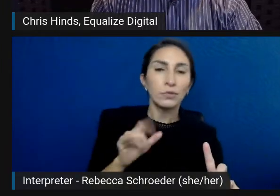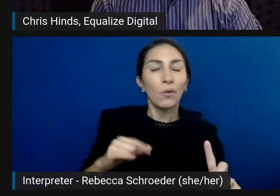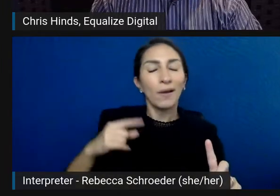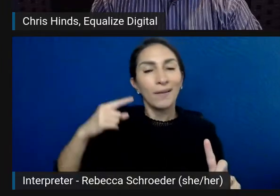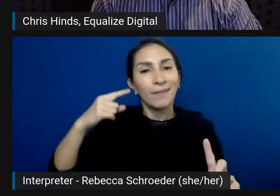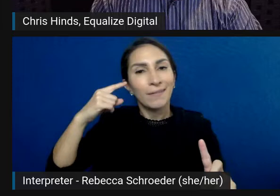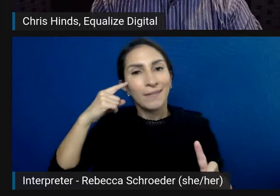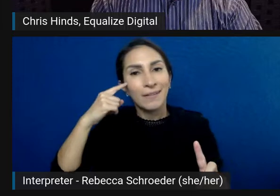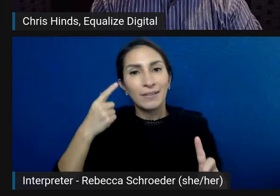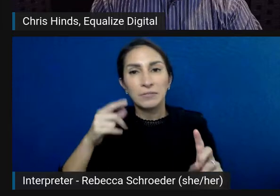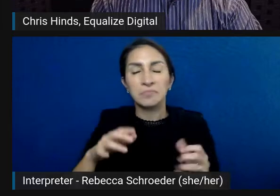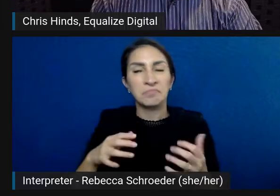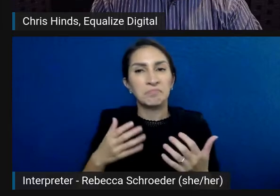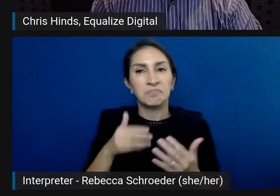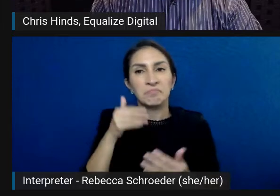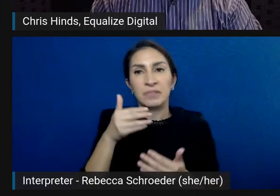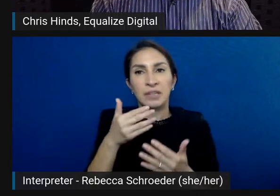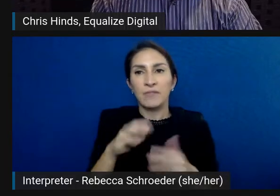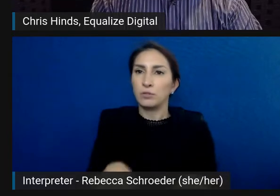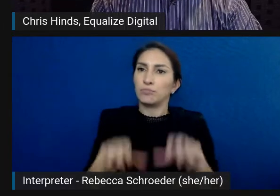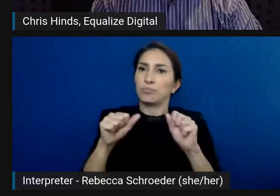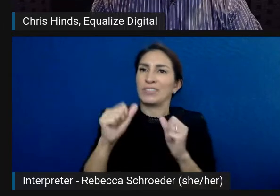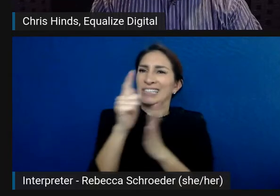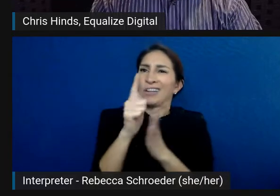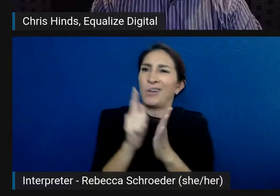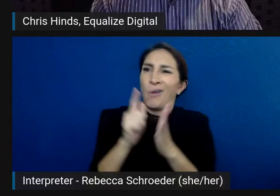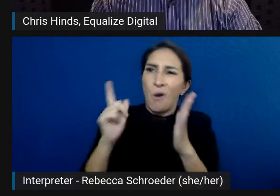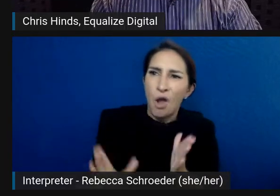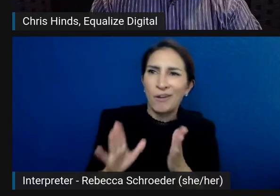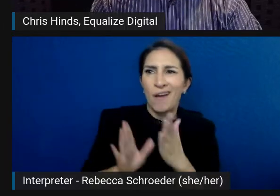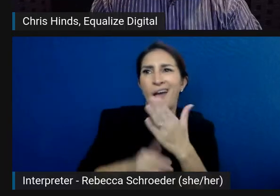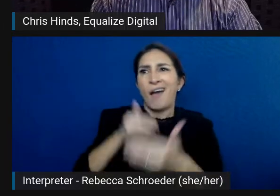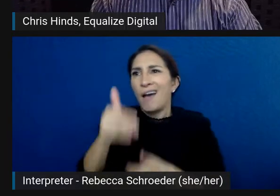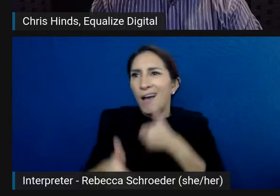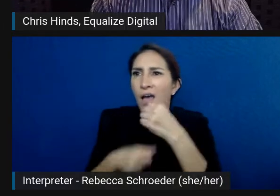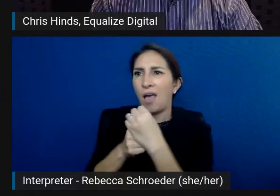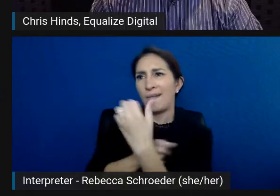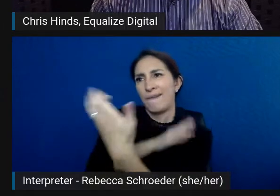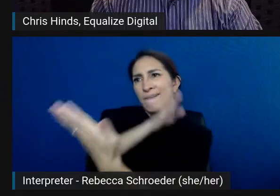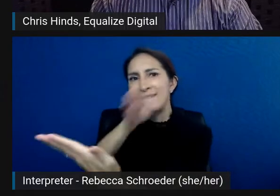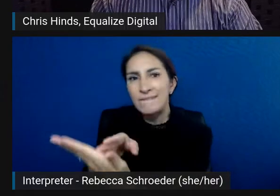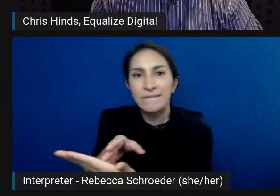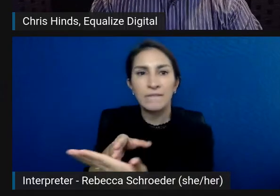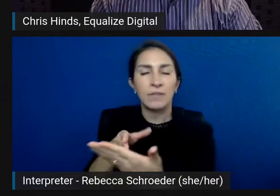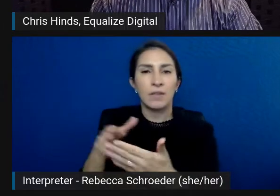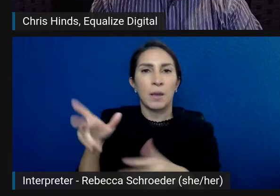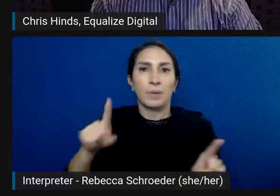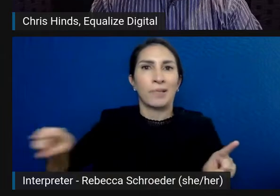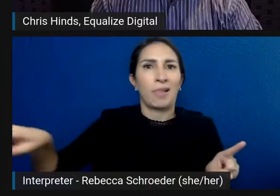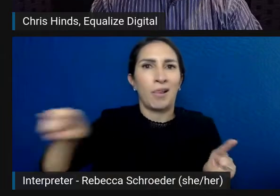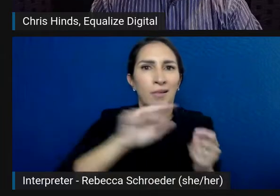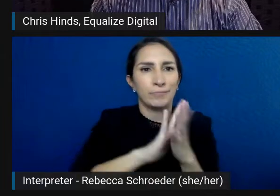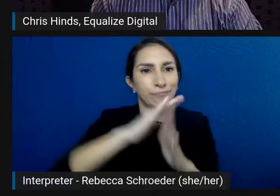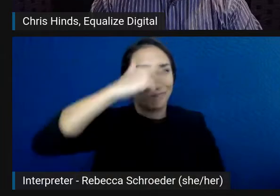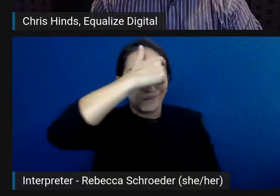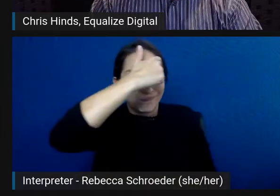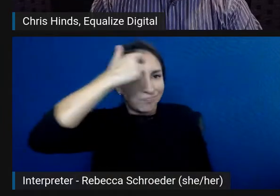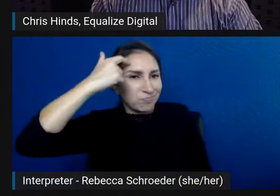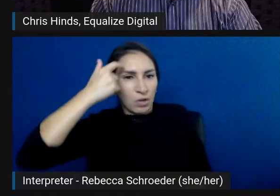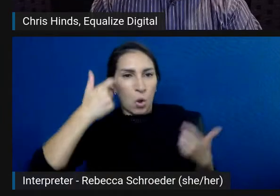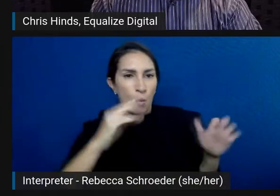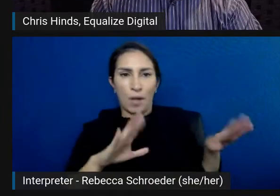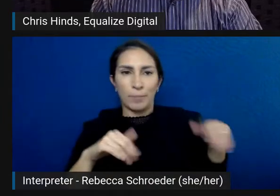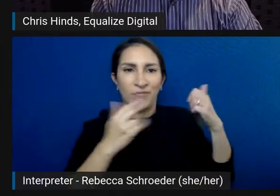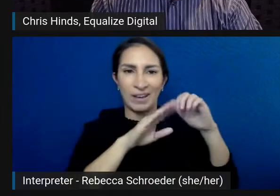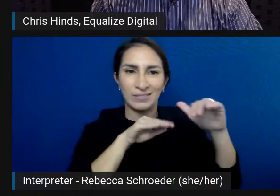taking the legal route kind of gets an unnecessarily bad rap in our heads. I certainly know a lot of people who will just anecdotally